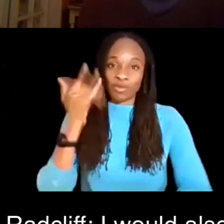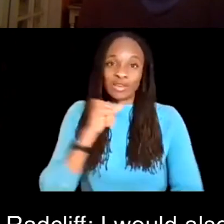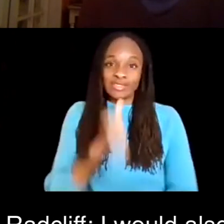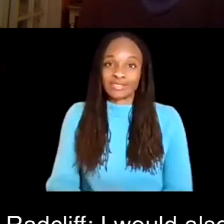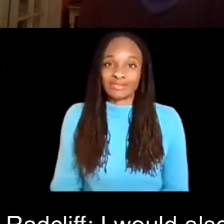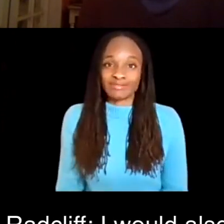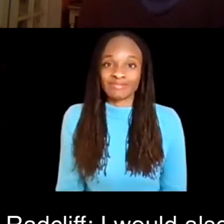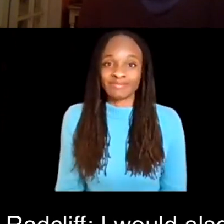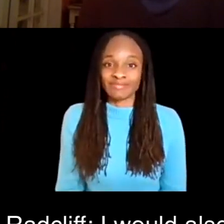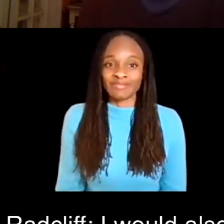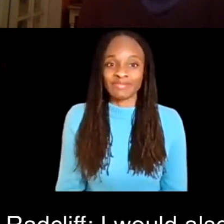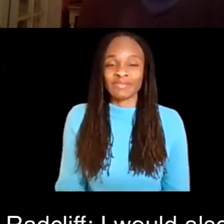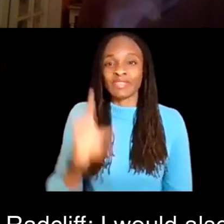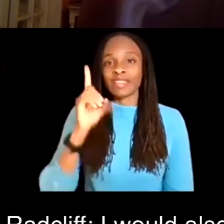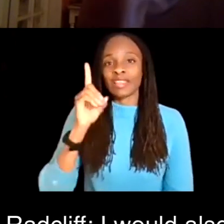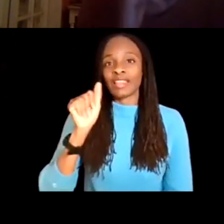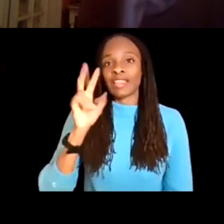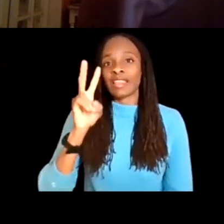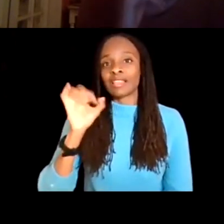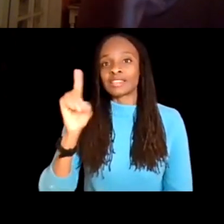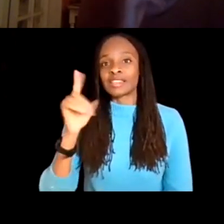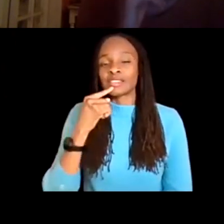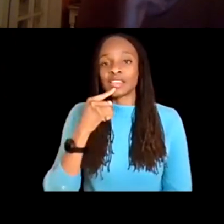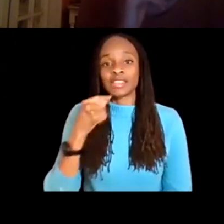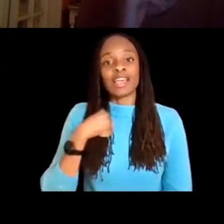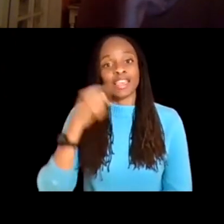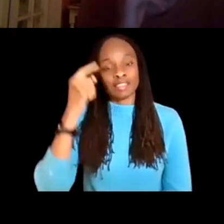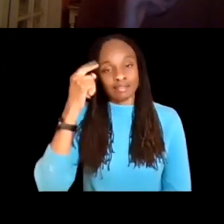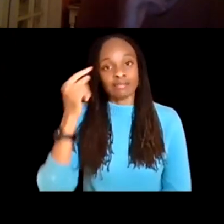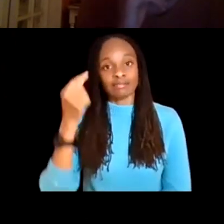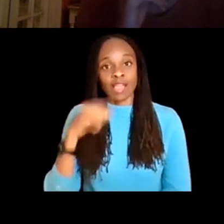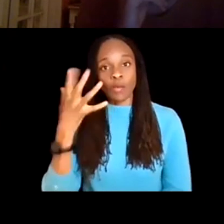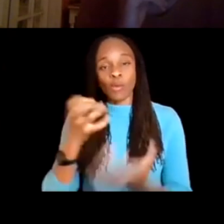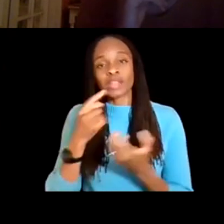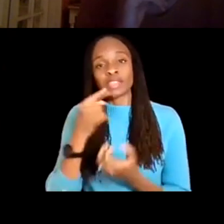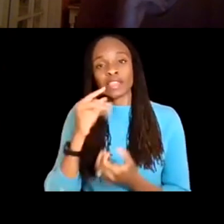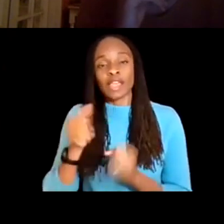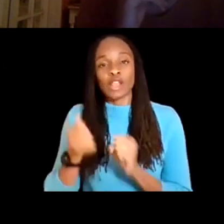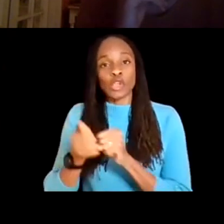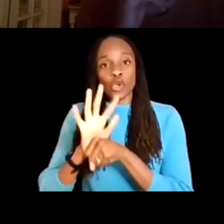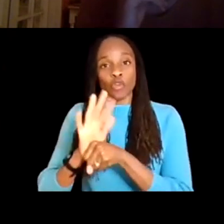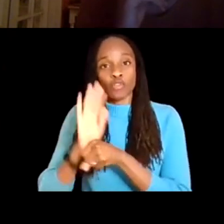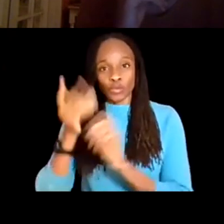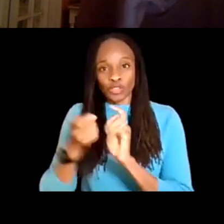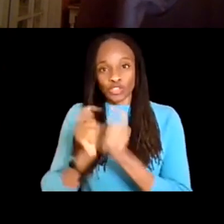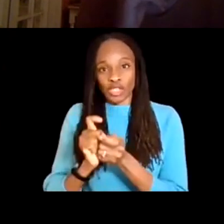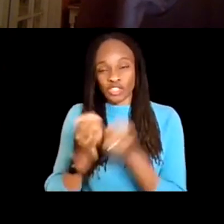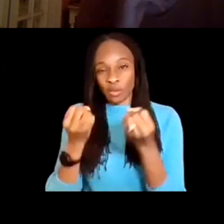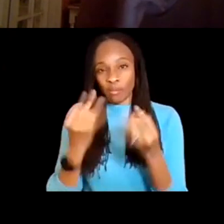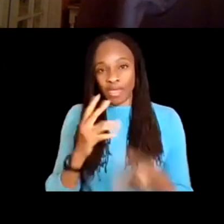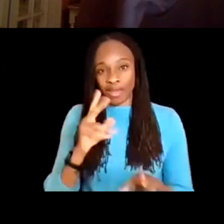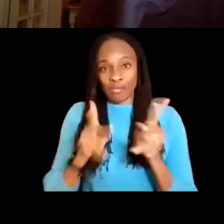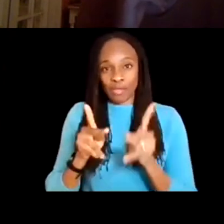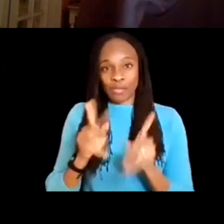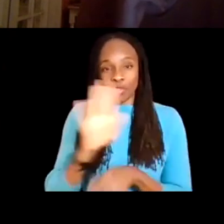I would also add that COVID is going to change a lot of people's lives in ways we might not fully understand today.